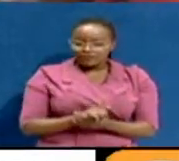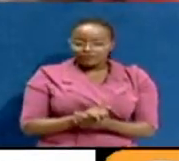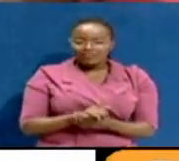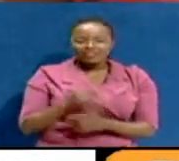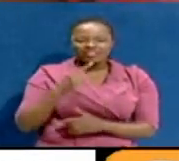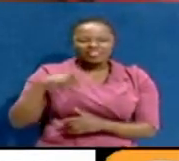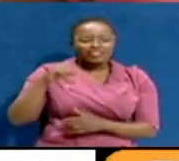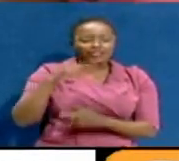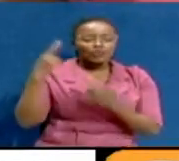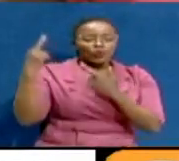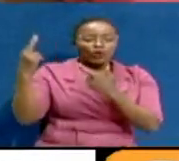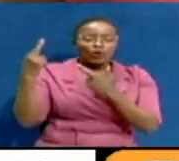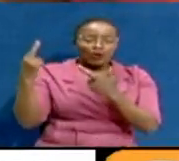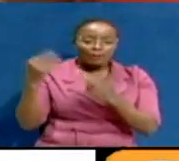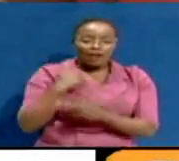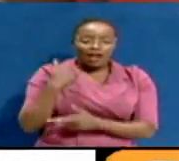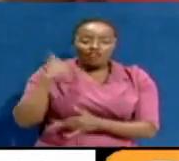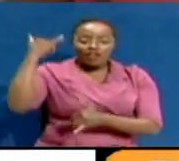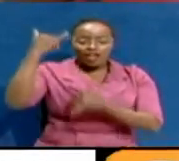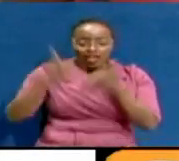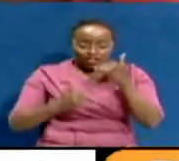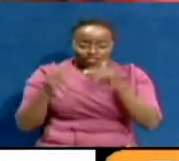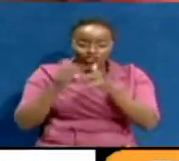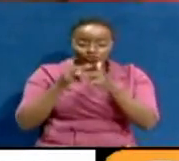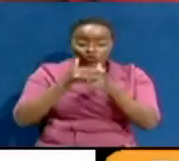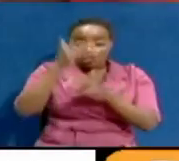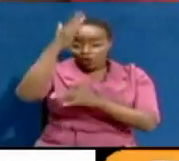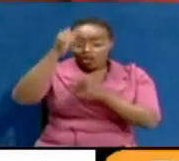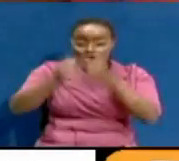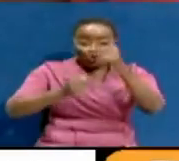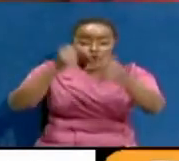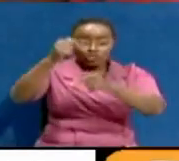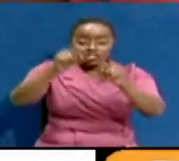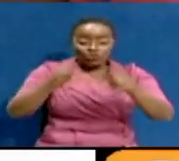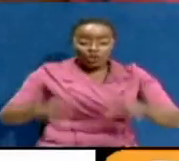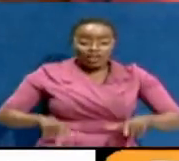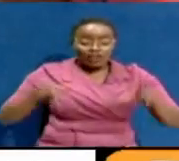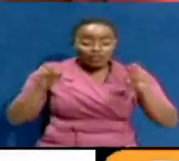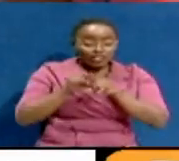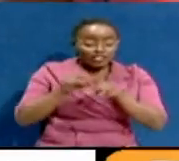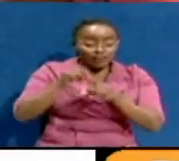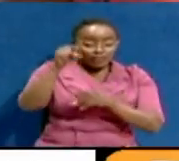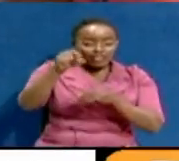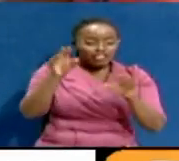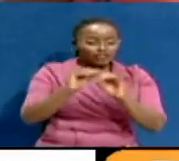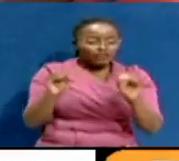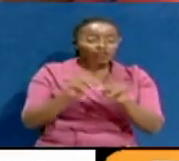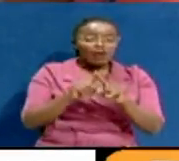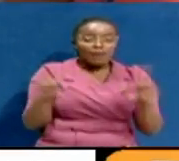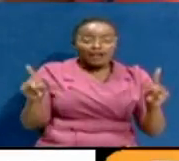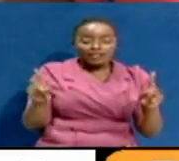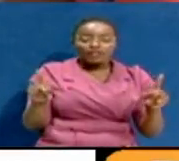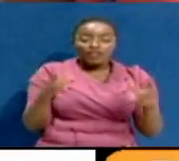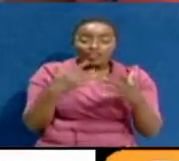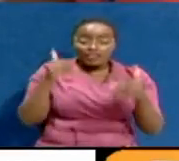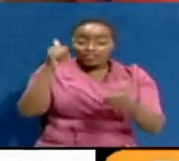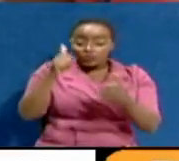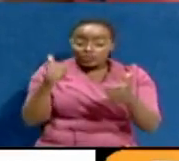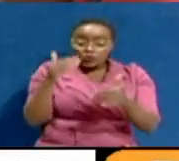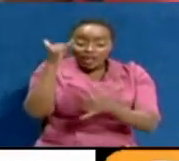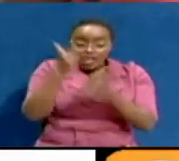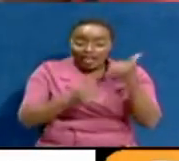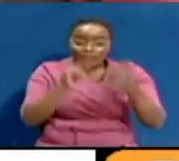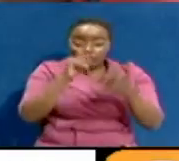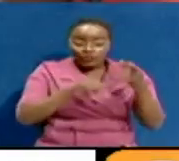we definitely hope there'll be an end in sight because we can't continue to live like this. But what are the things that it would take to